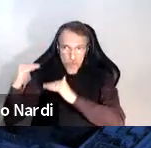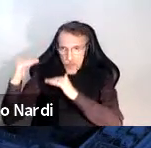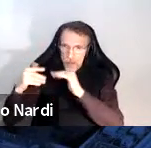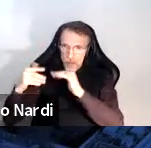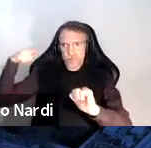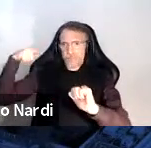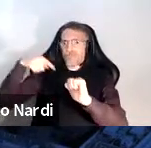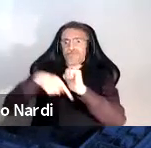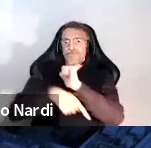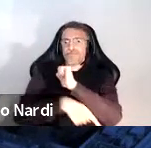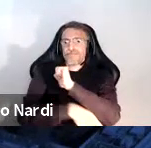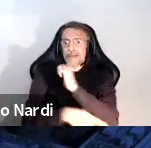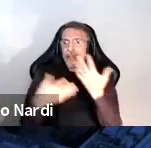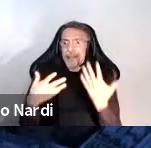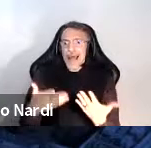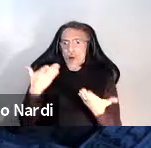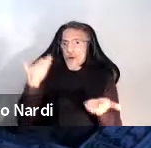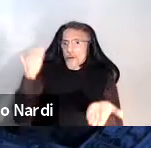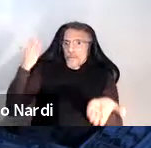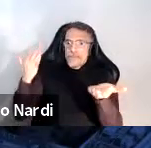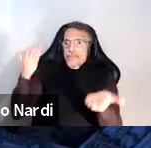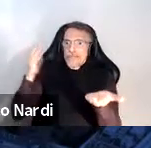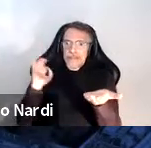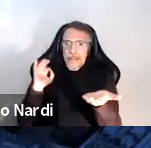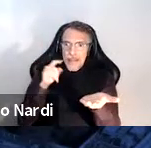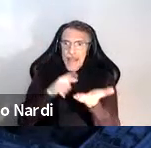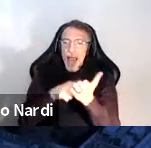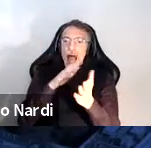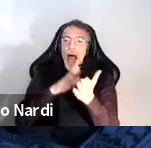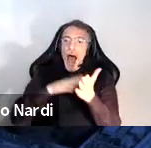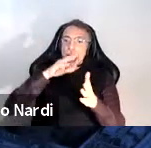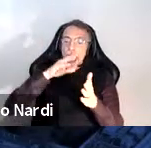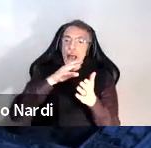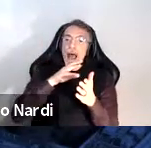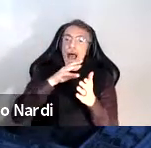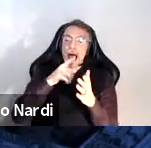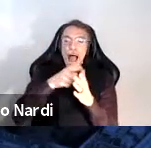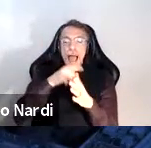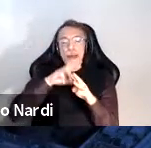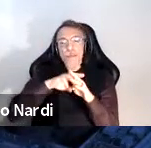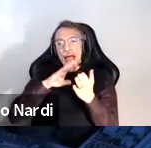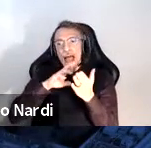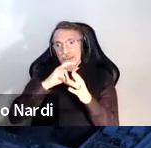the global economy. Okay, IMF estimates that at